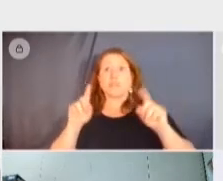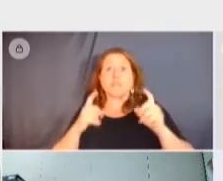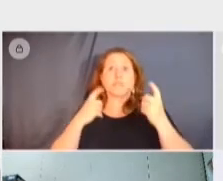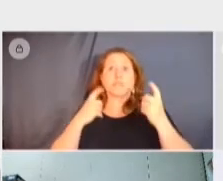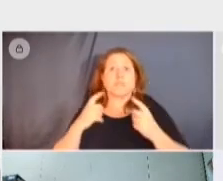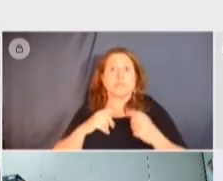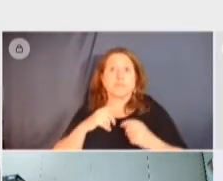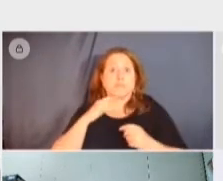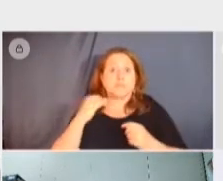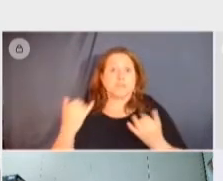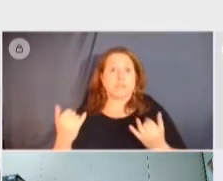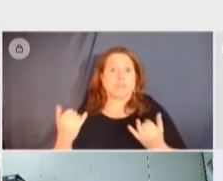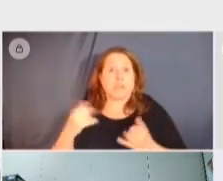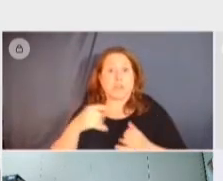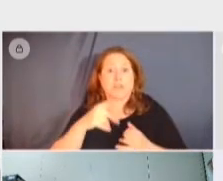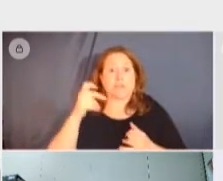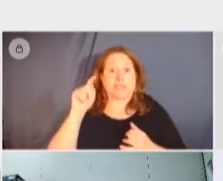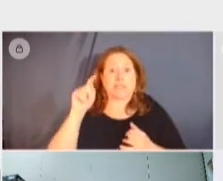I guess it's subdivision H,